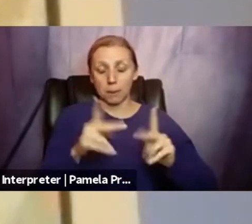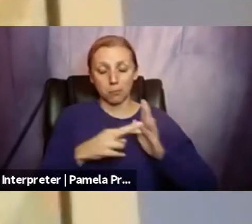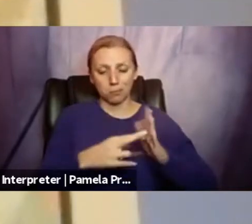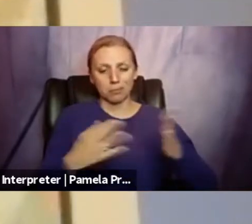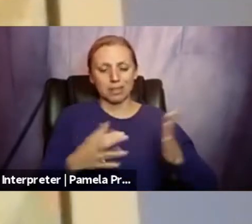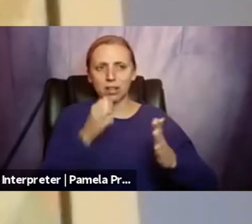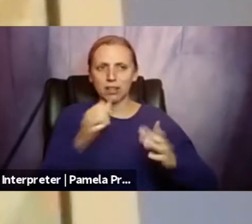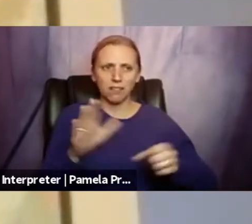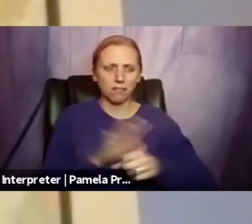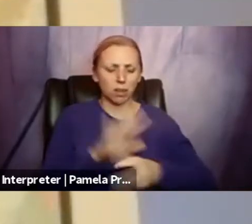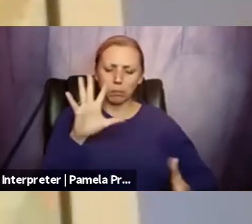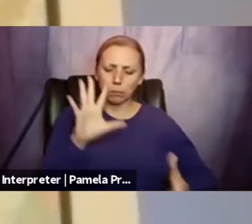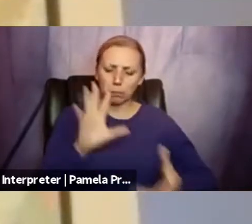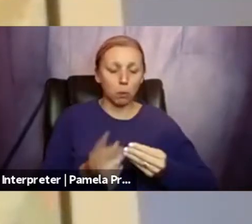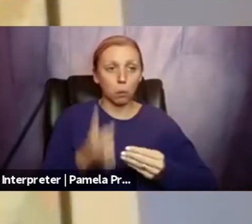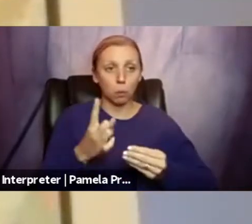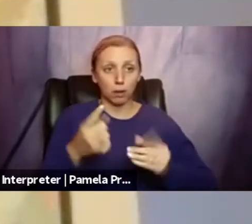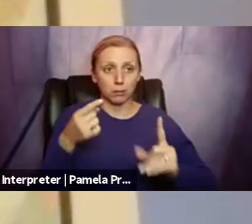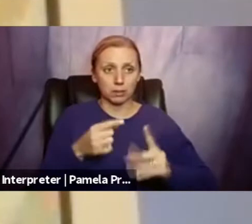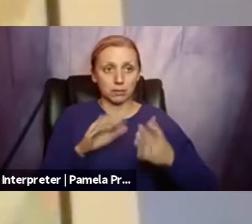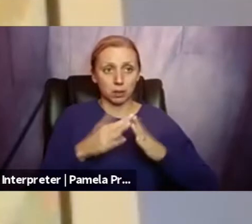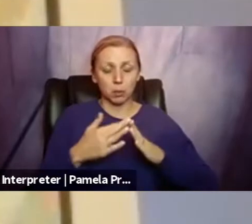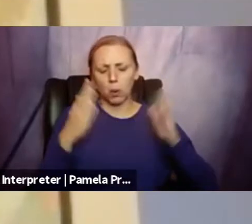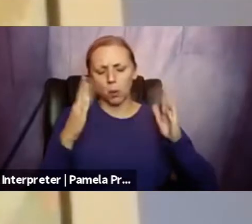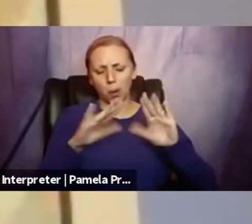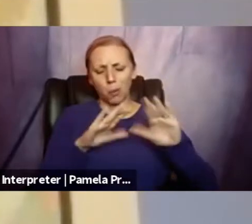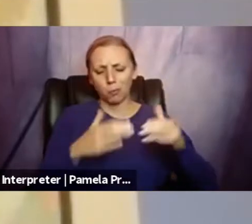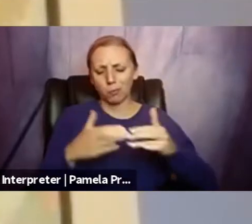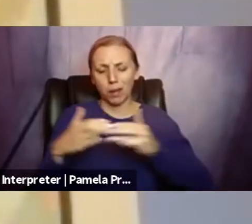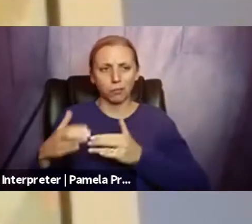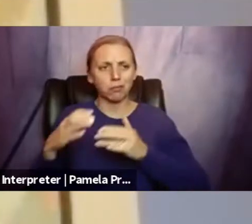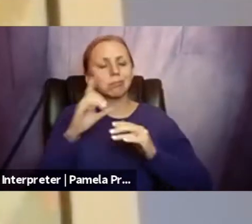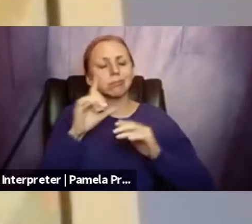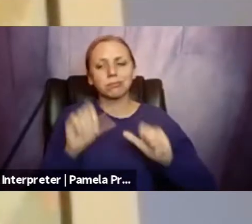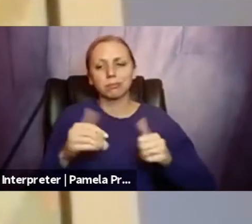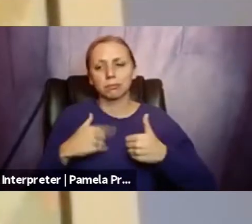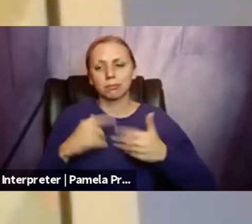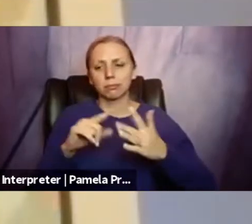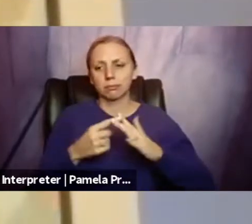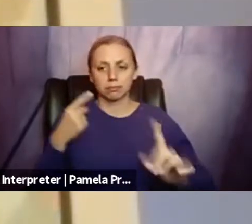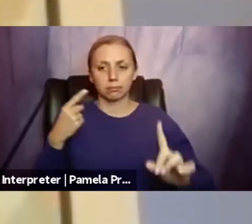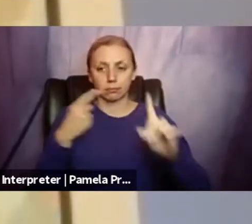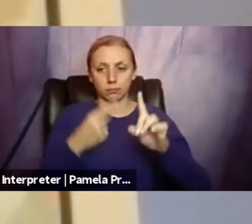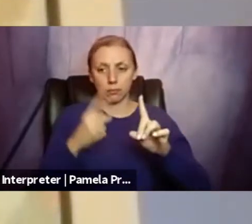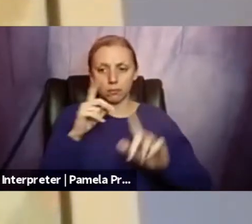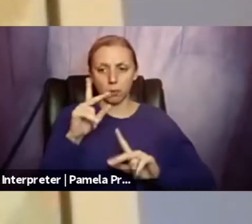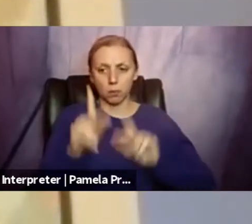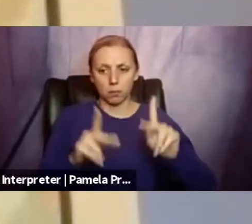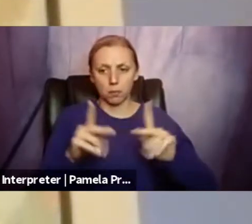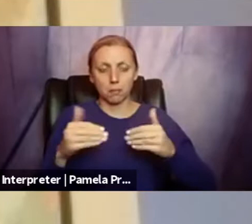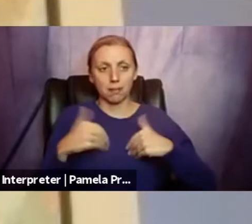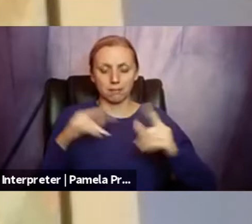community. We hope these gatherings can be the starting point for more conversations and more perspectives to be shared in the future.